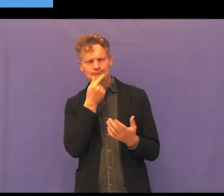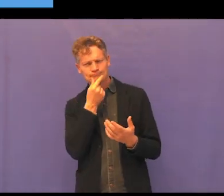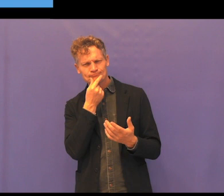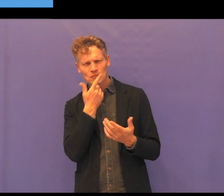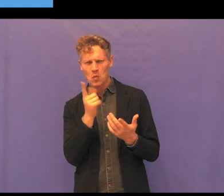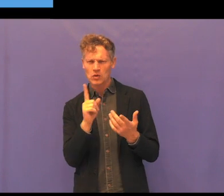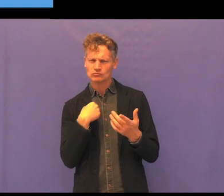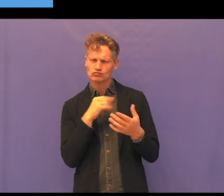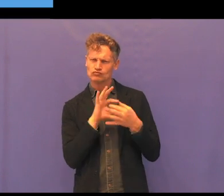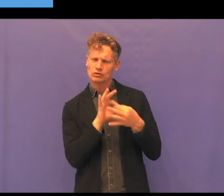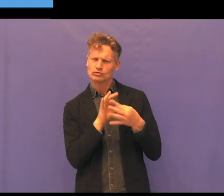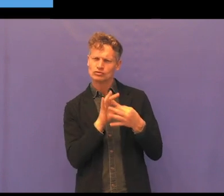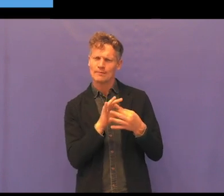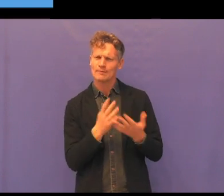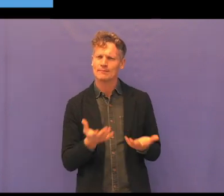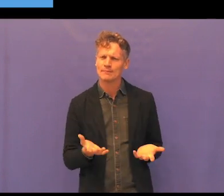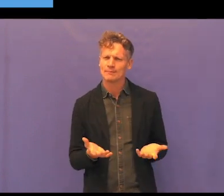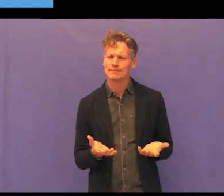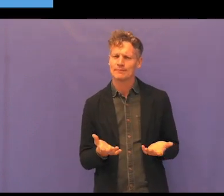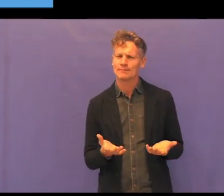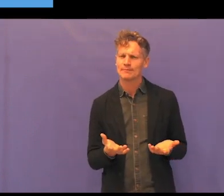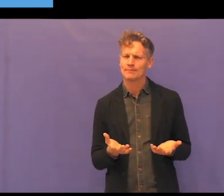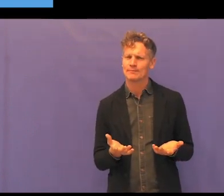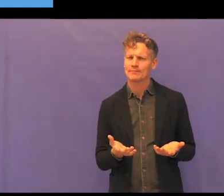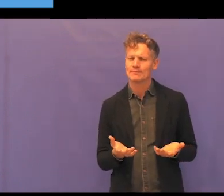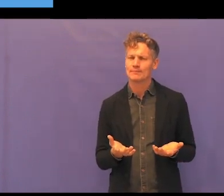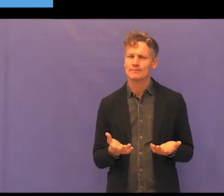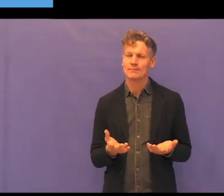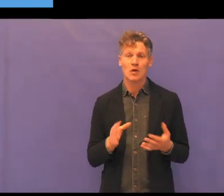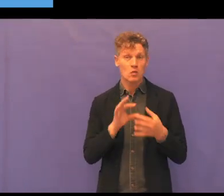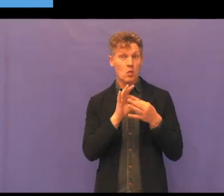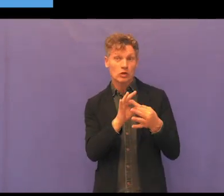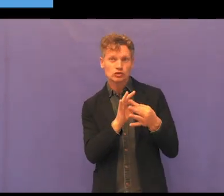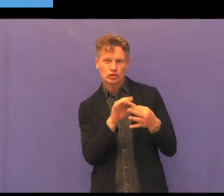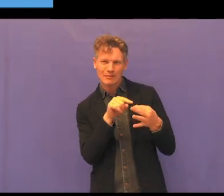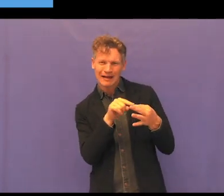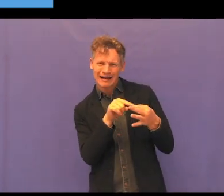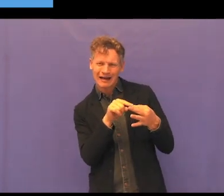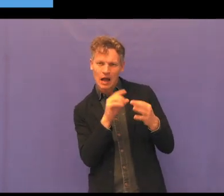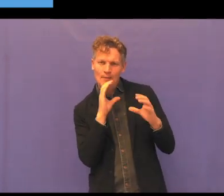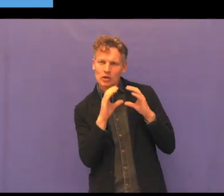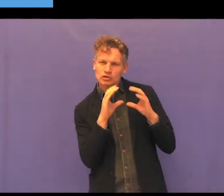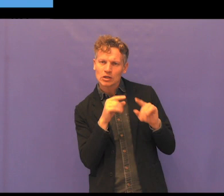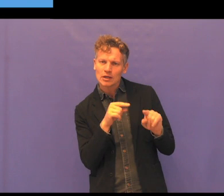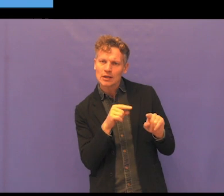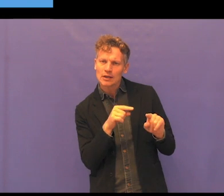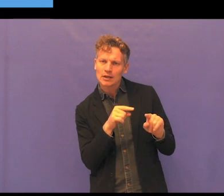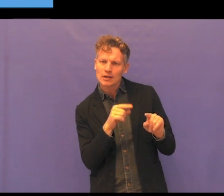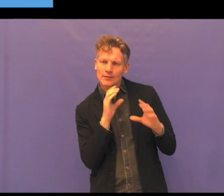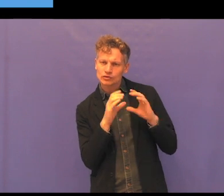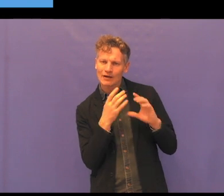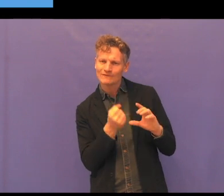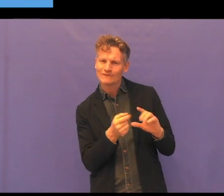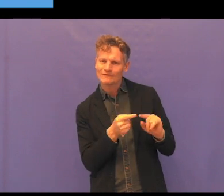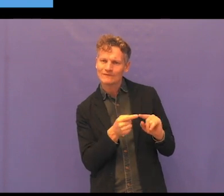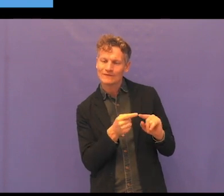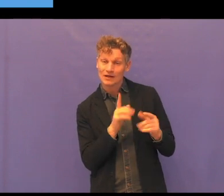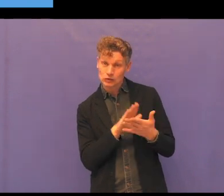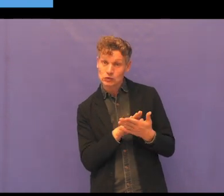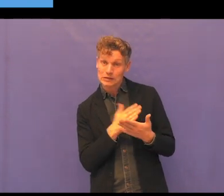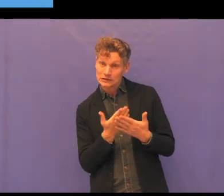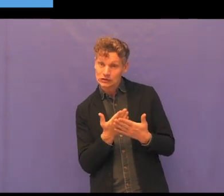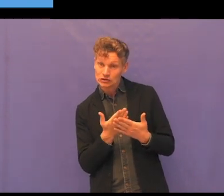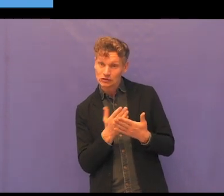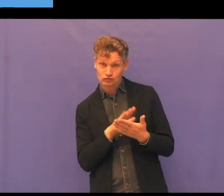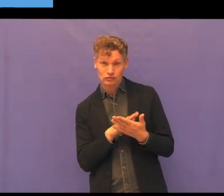Because what defines translation? Translation is fundamentally about translation across difference. So if we are going to